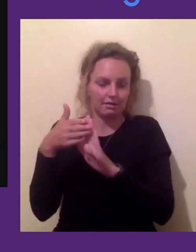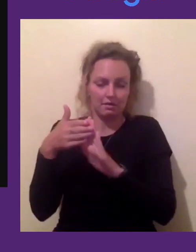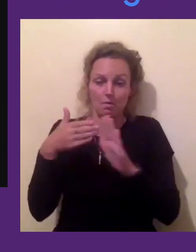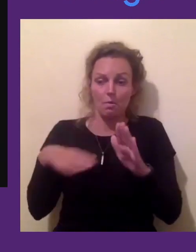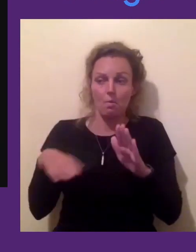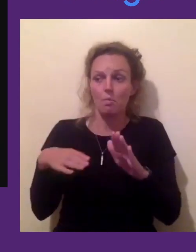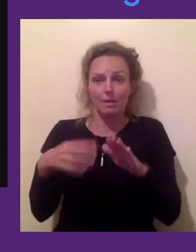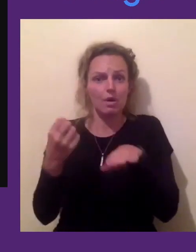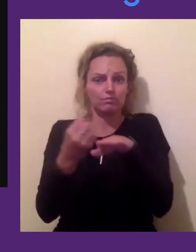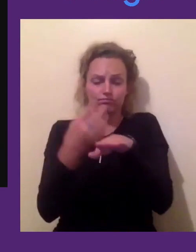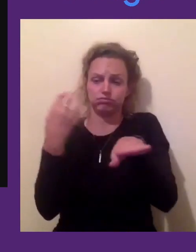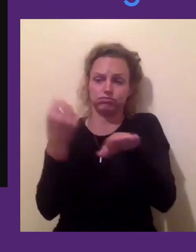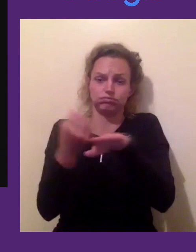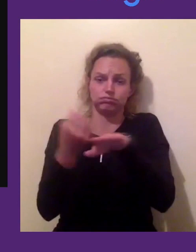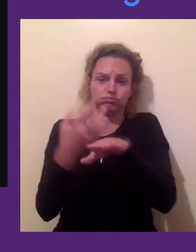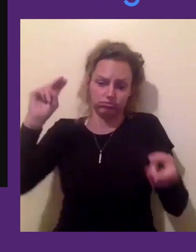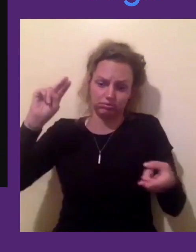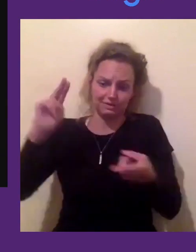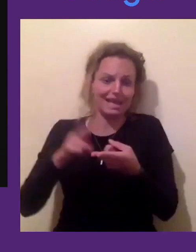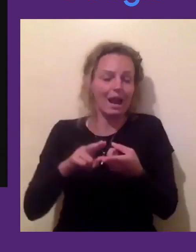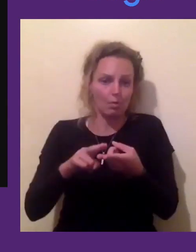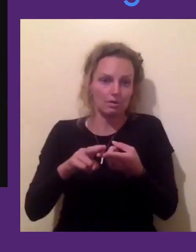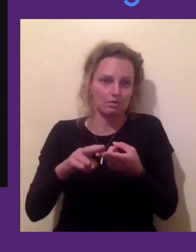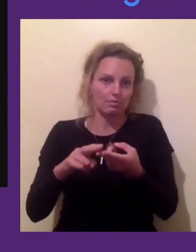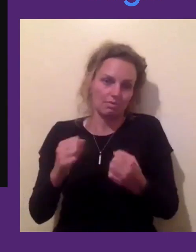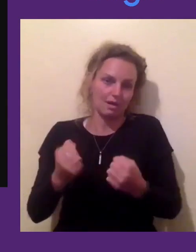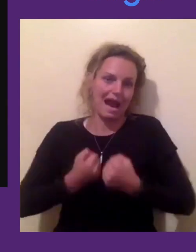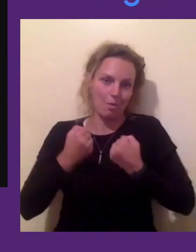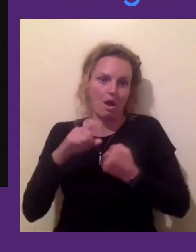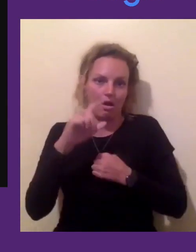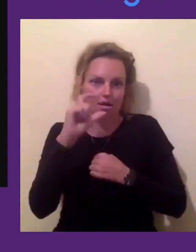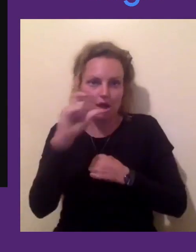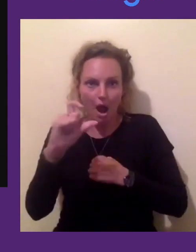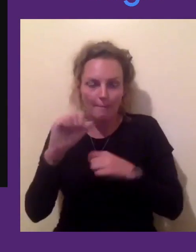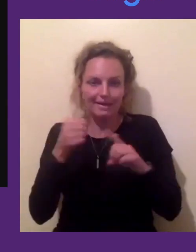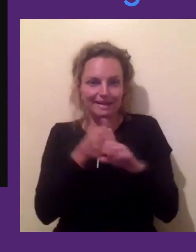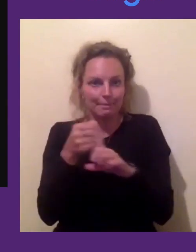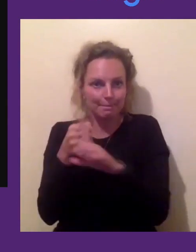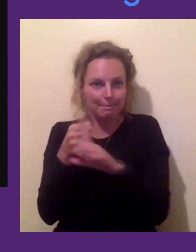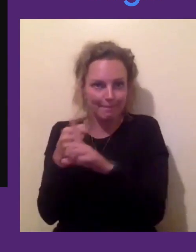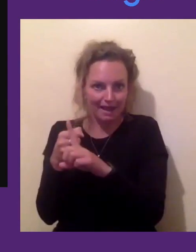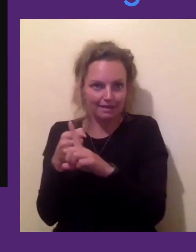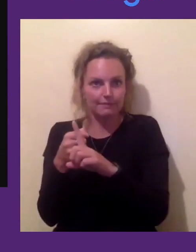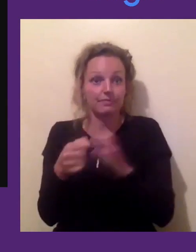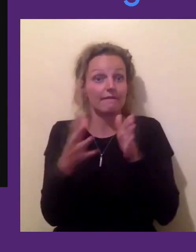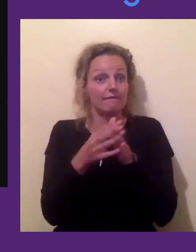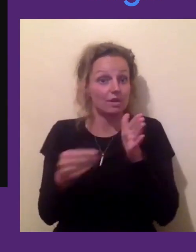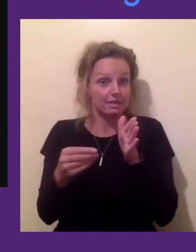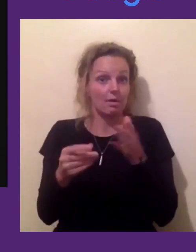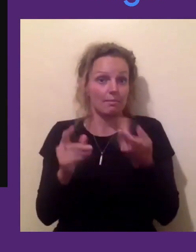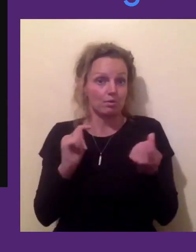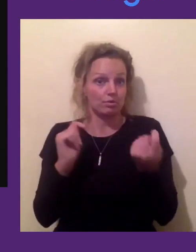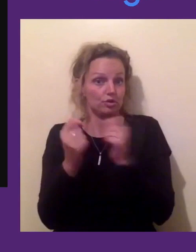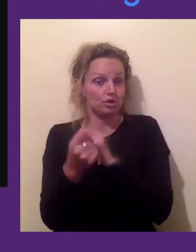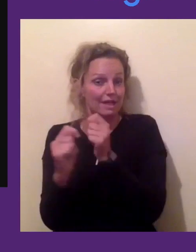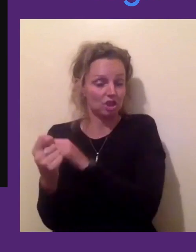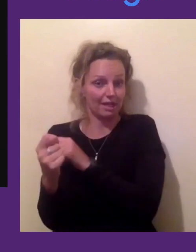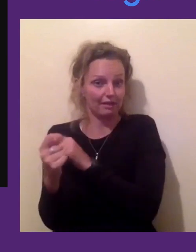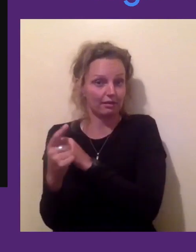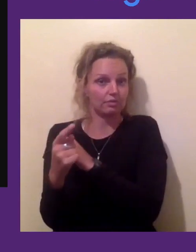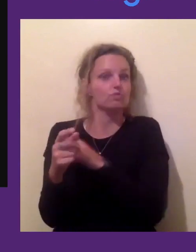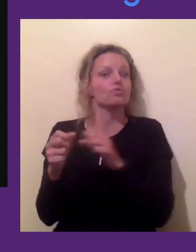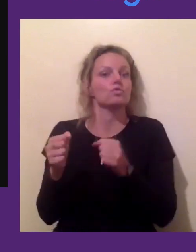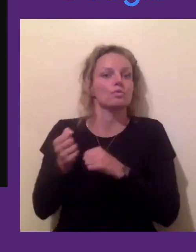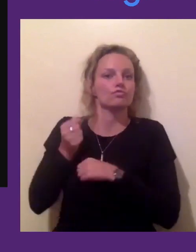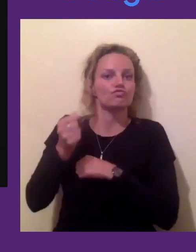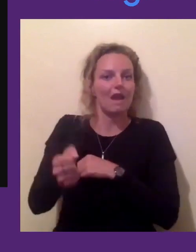in mind, like changing our font to Railway, which has improved readability, works with 70+